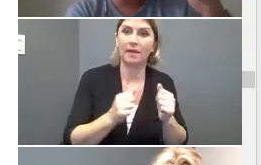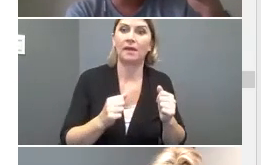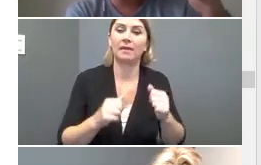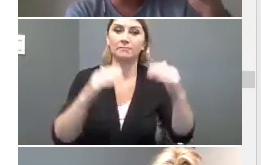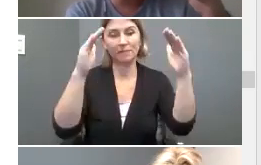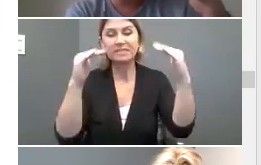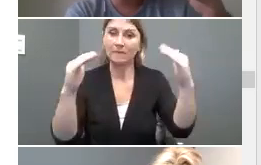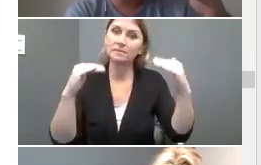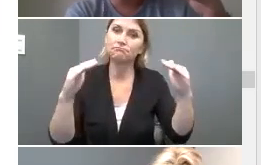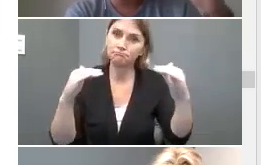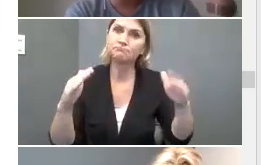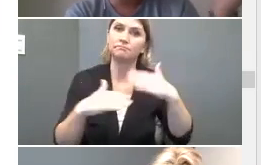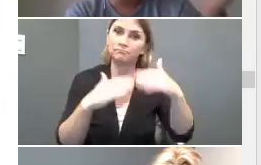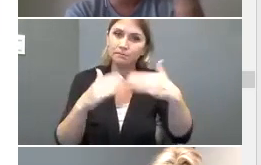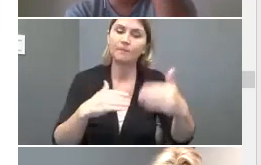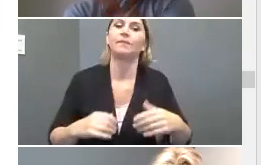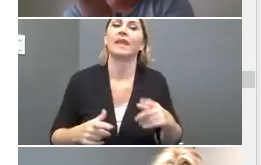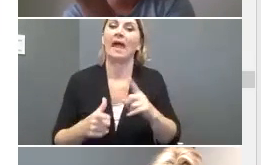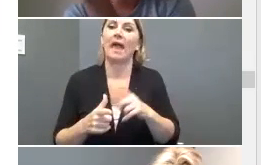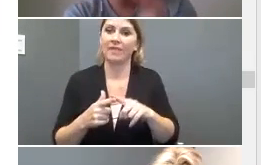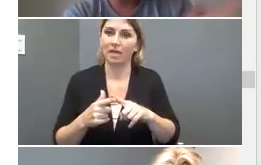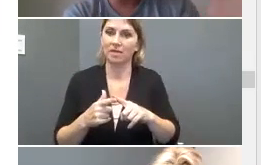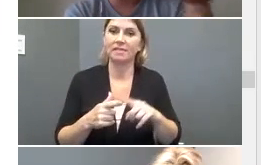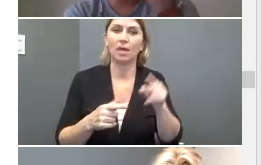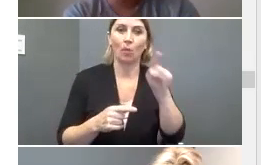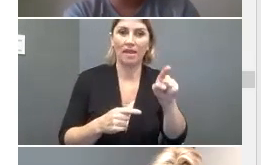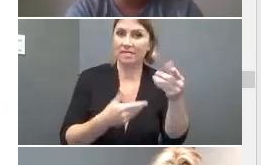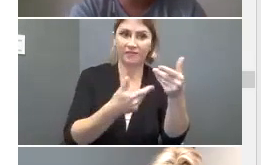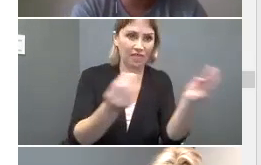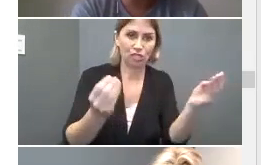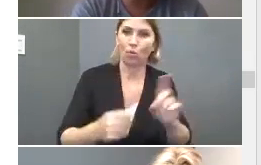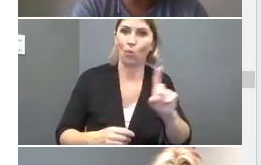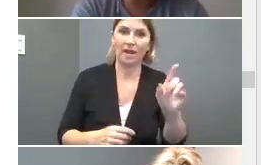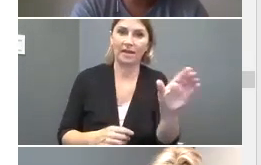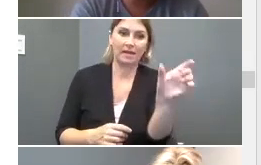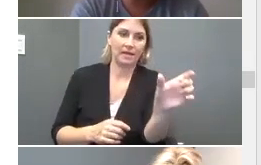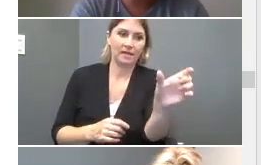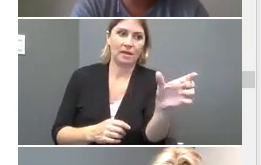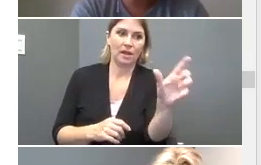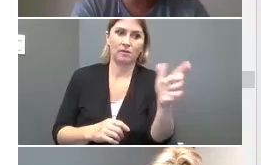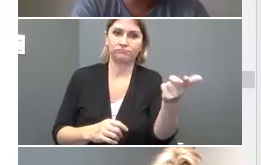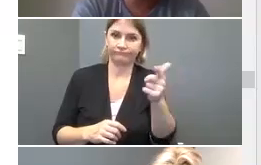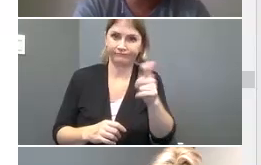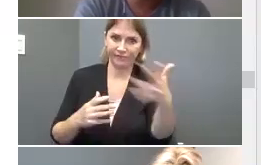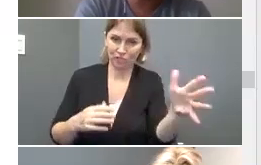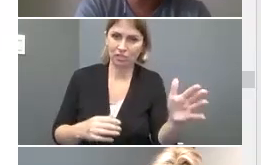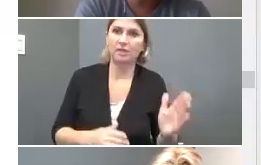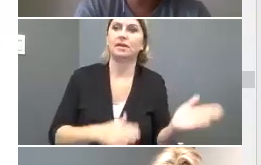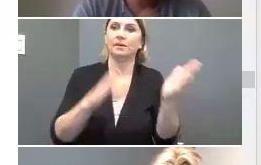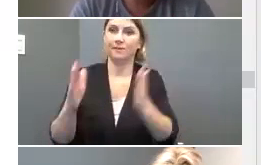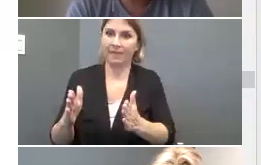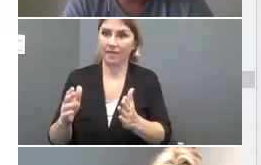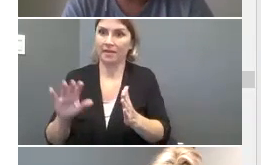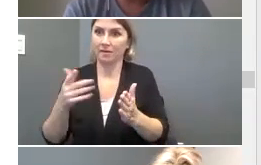step at each point in time until we exhaust one array or we exhaust both of those arrays. And once we have exhausted both of those